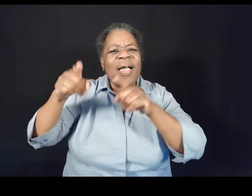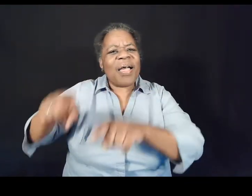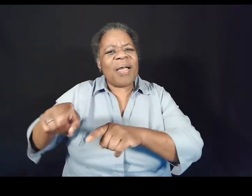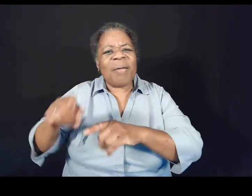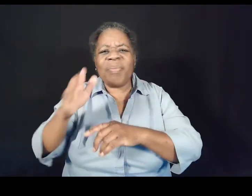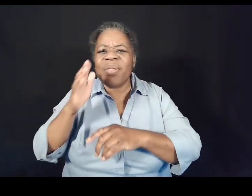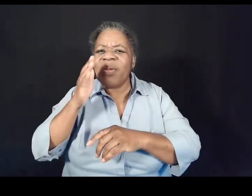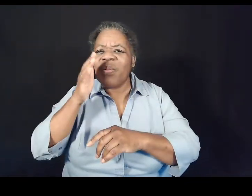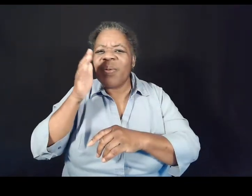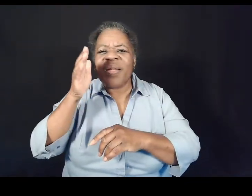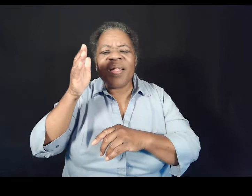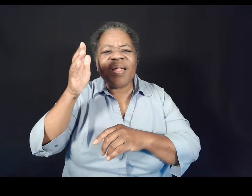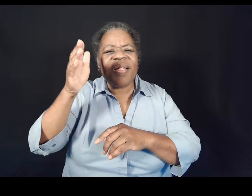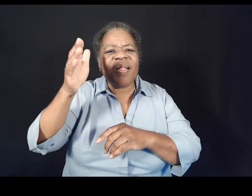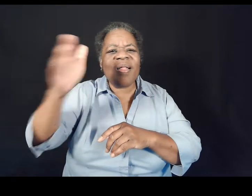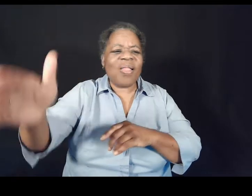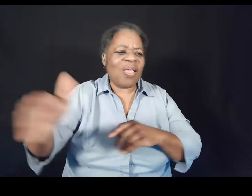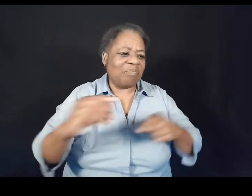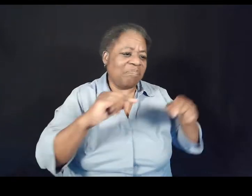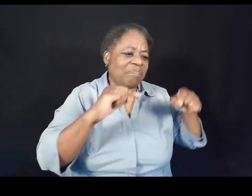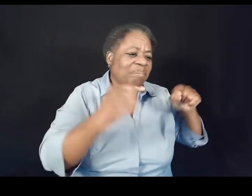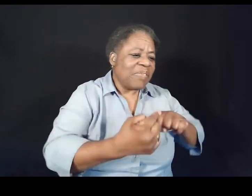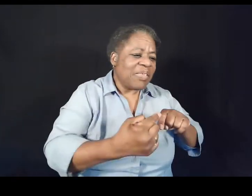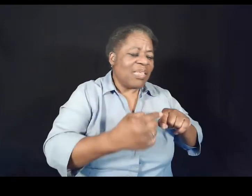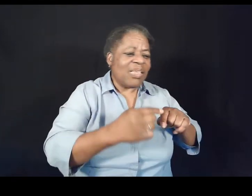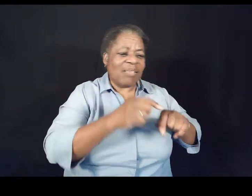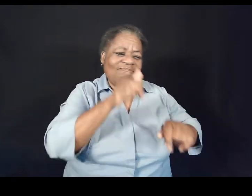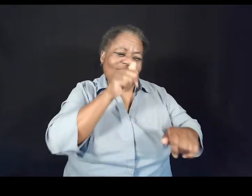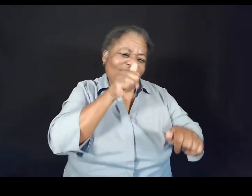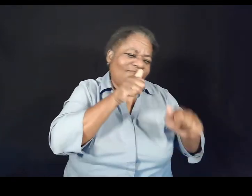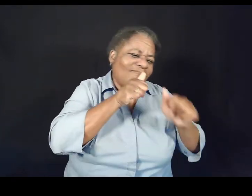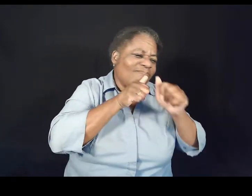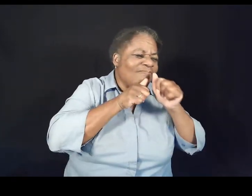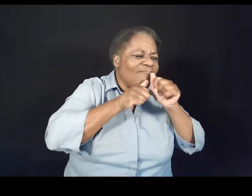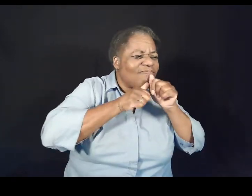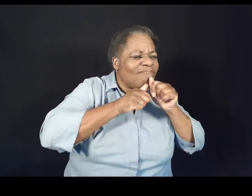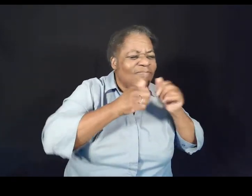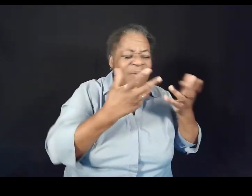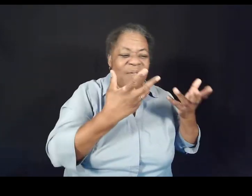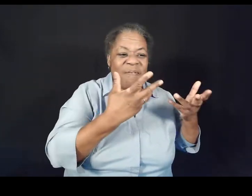will be glory after this.